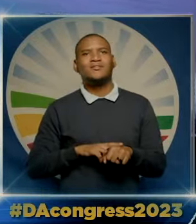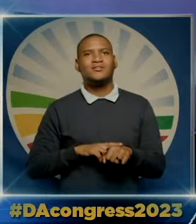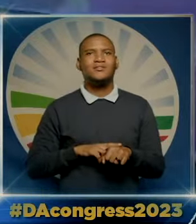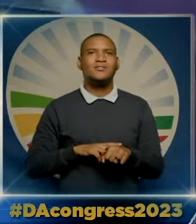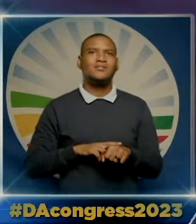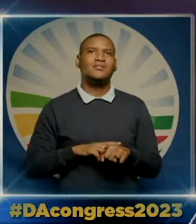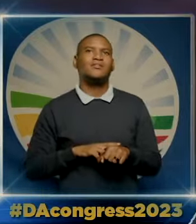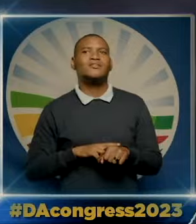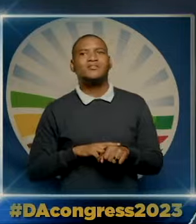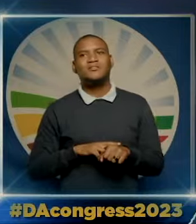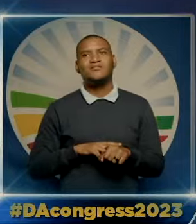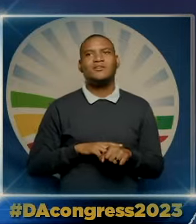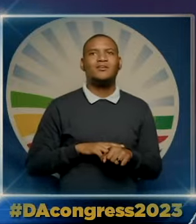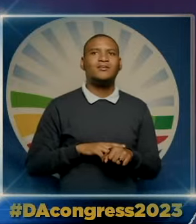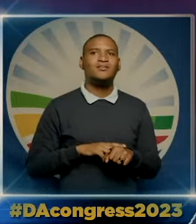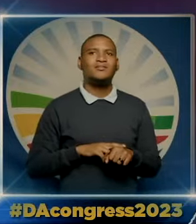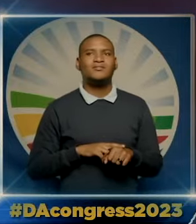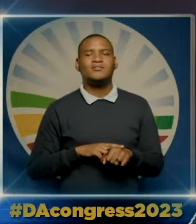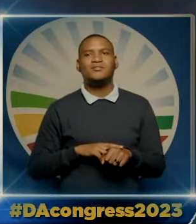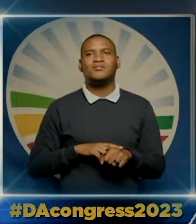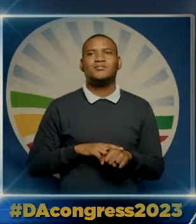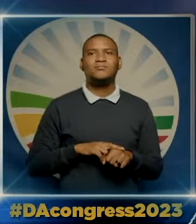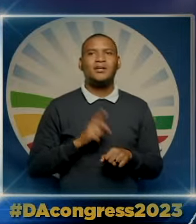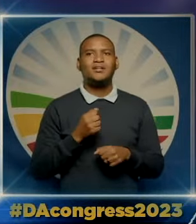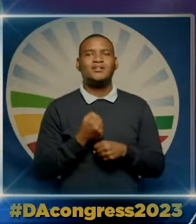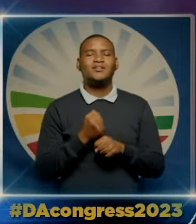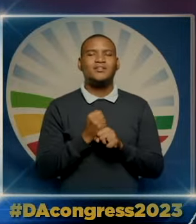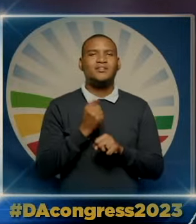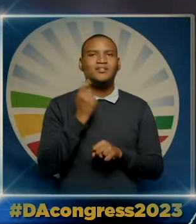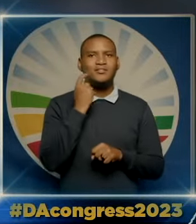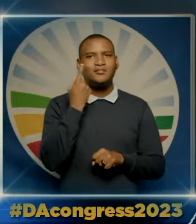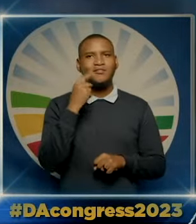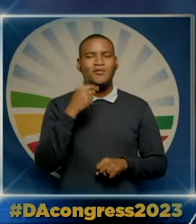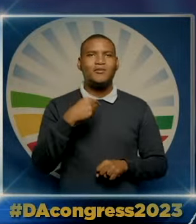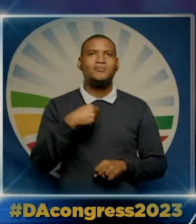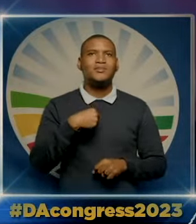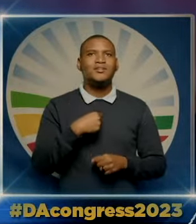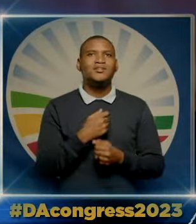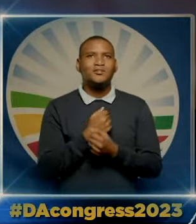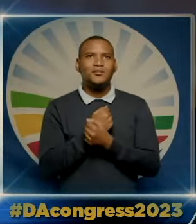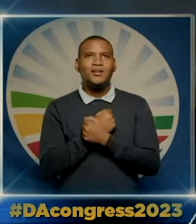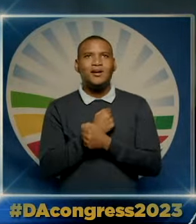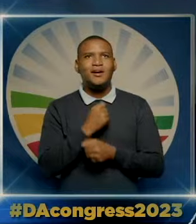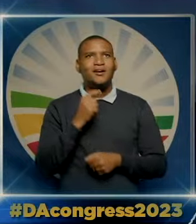And if the side gets hard, you make it easy for me.